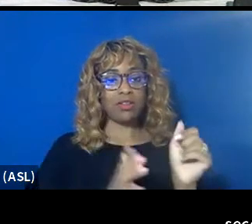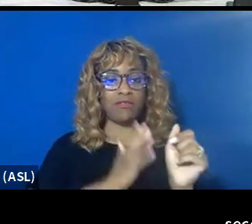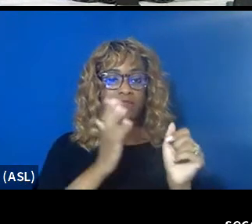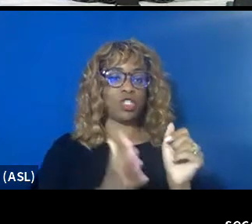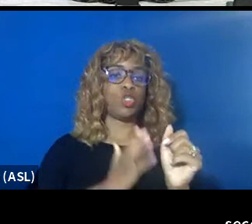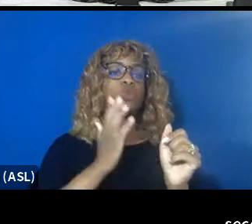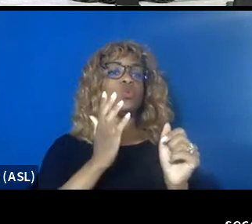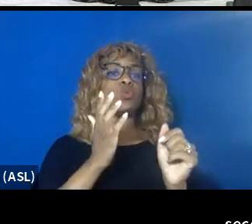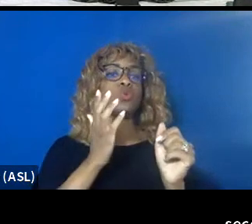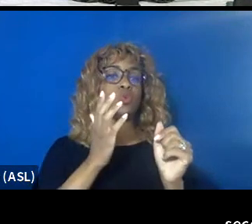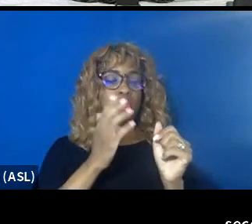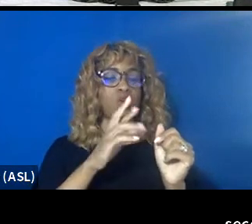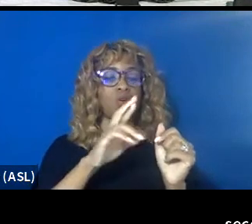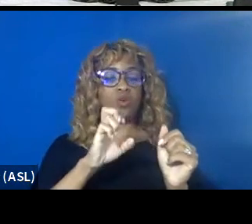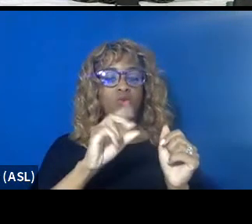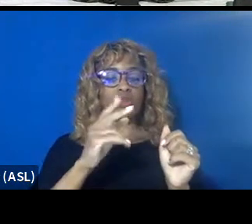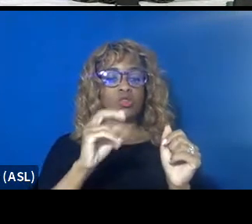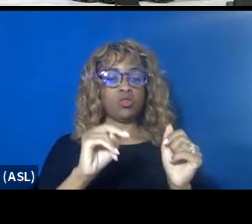procedures, resolution